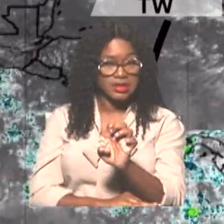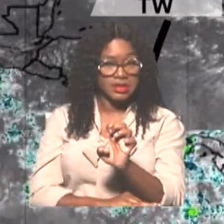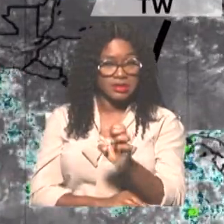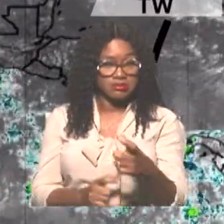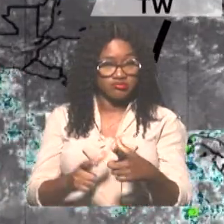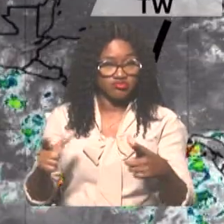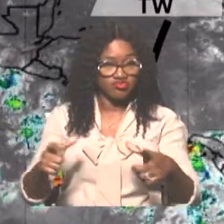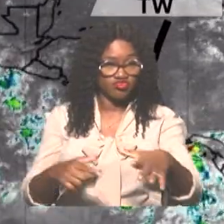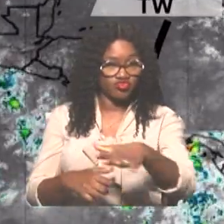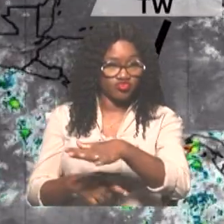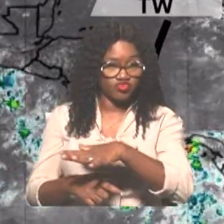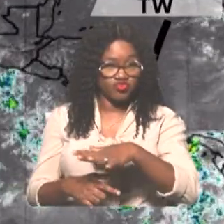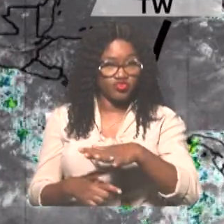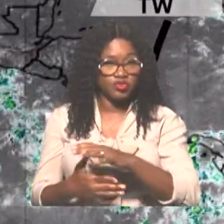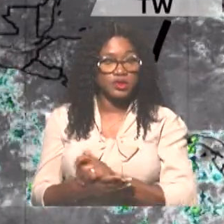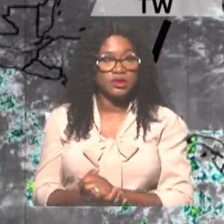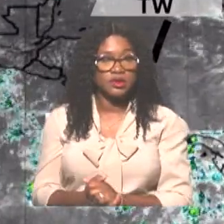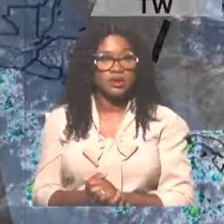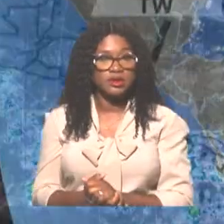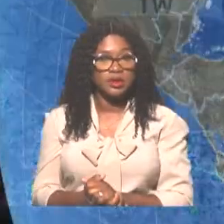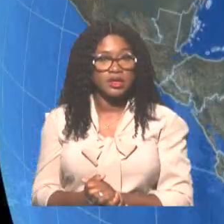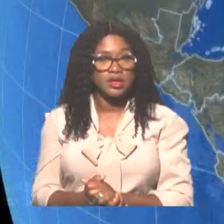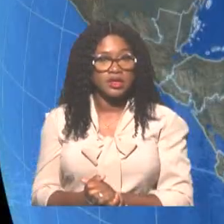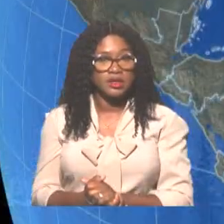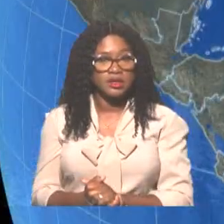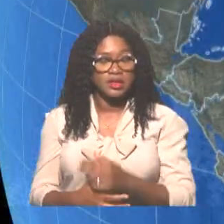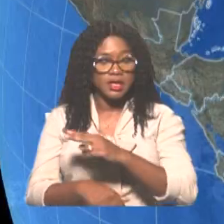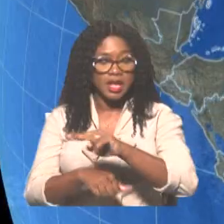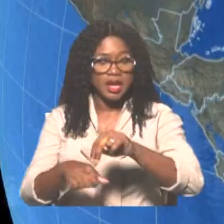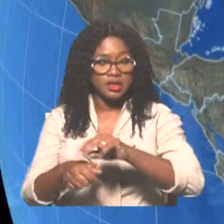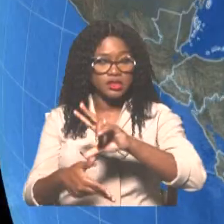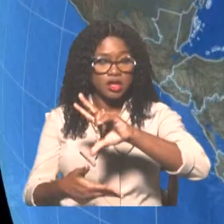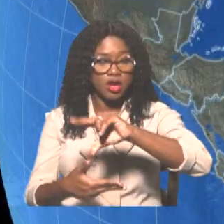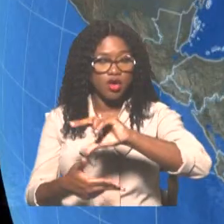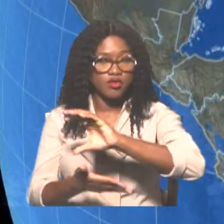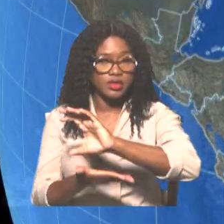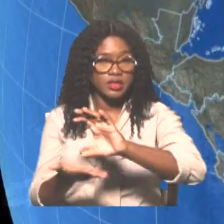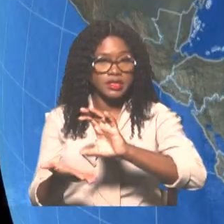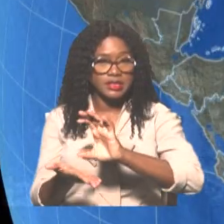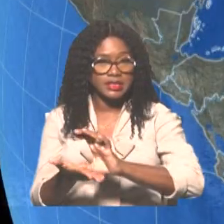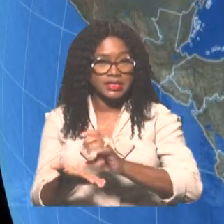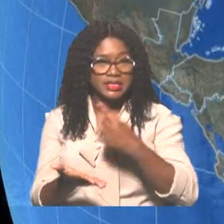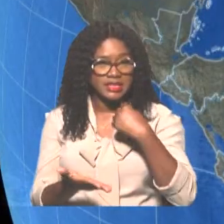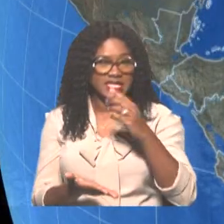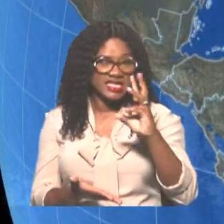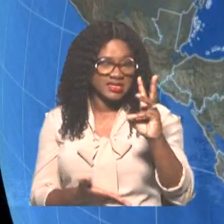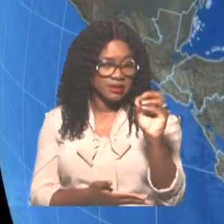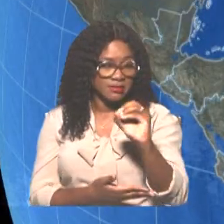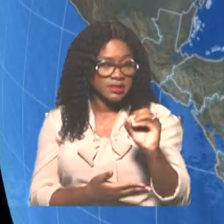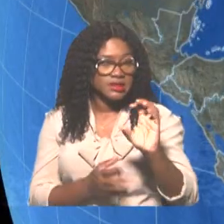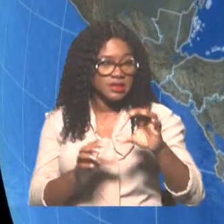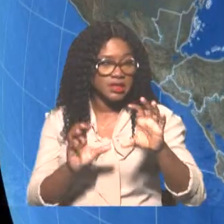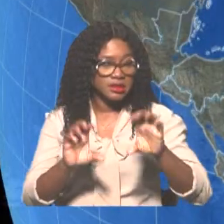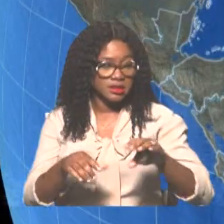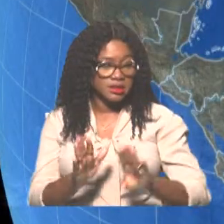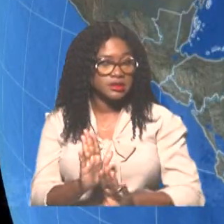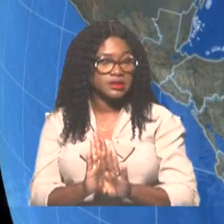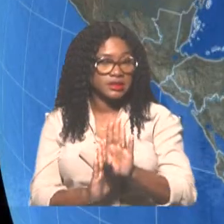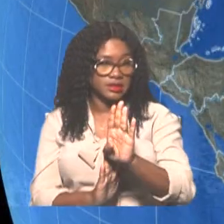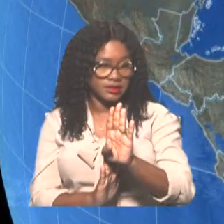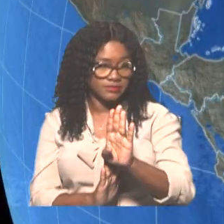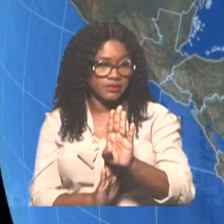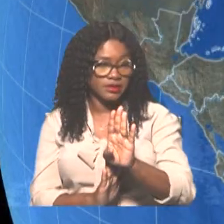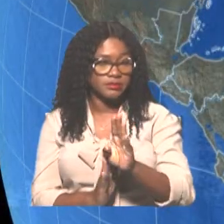disorganized activity. The Hurricane Center, the National Hurricane Center rather, currently gives it a 60% chance of developing into a